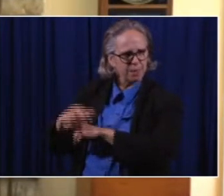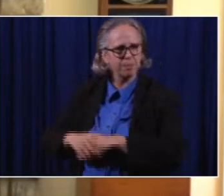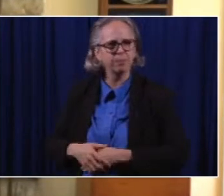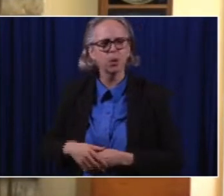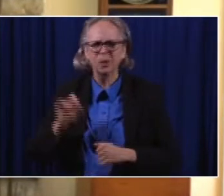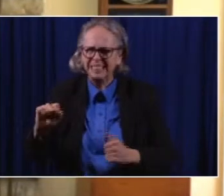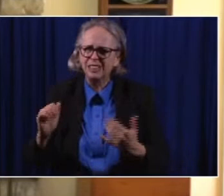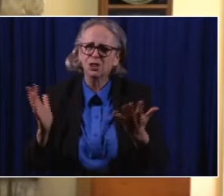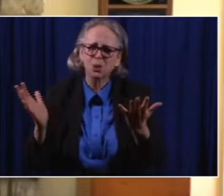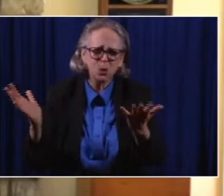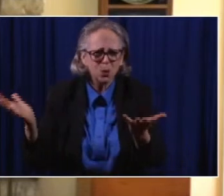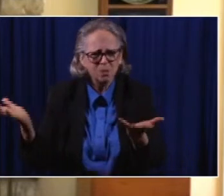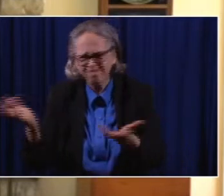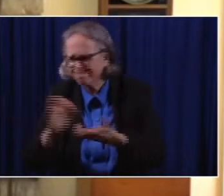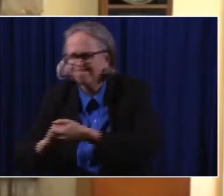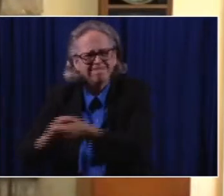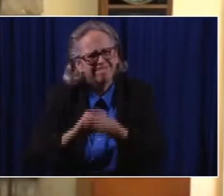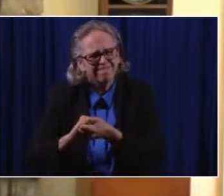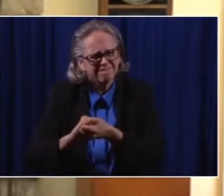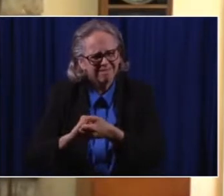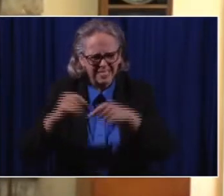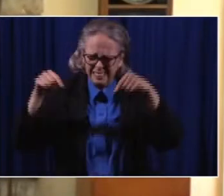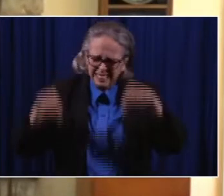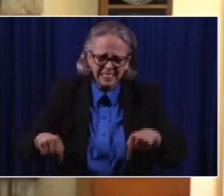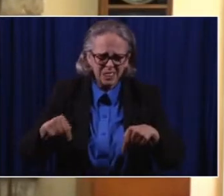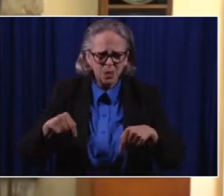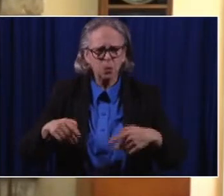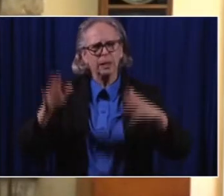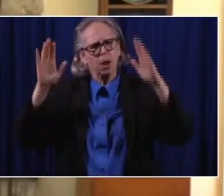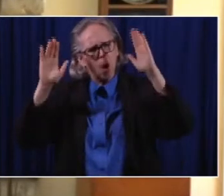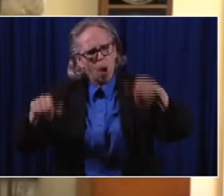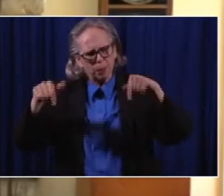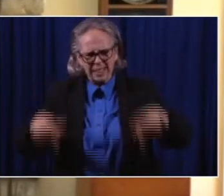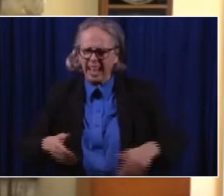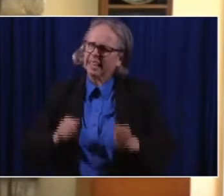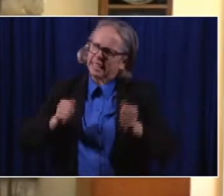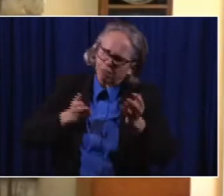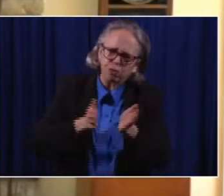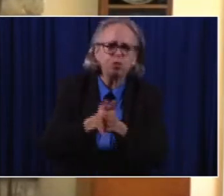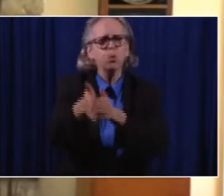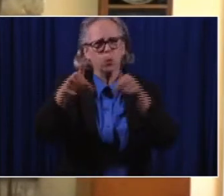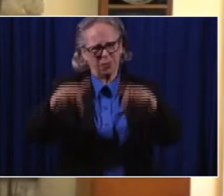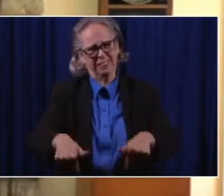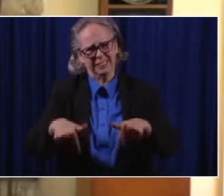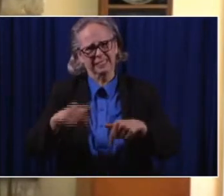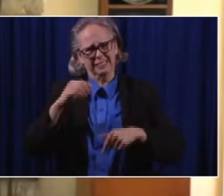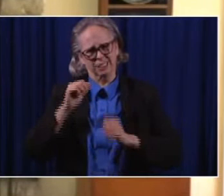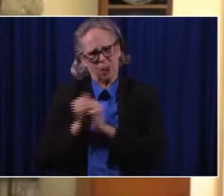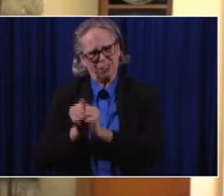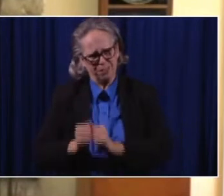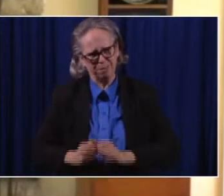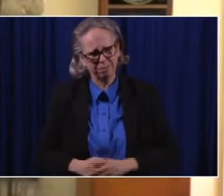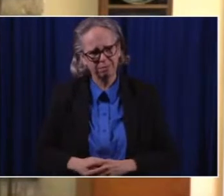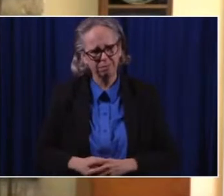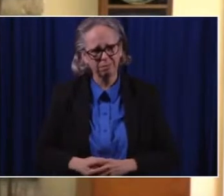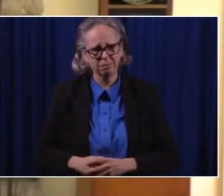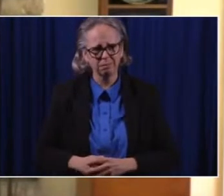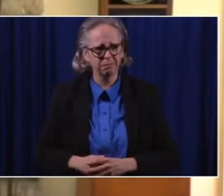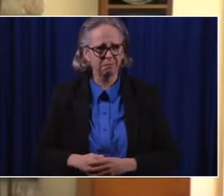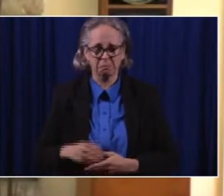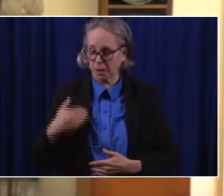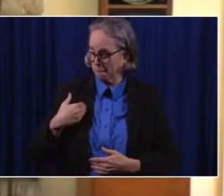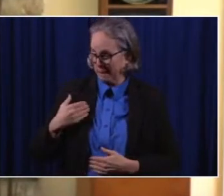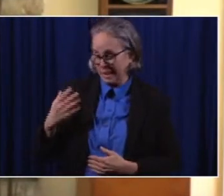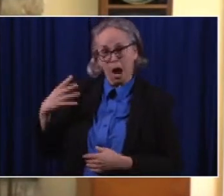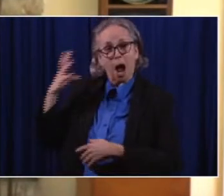this. I'm not a marathon runner. Some of my kids have run marathons, but they tell me when you get well into